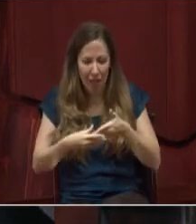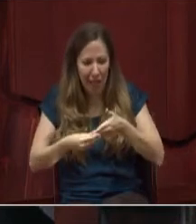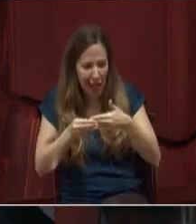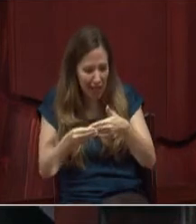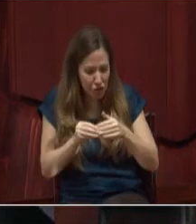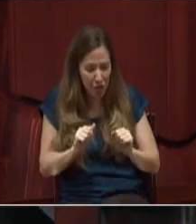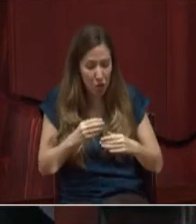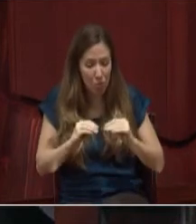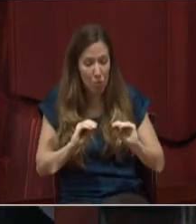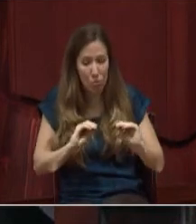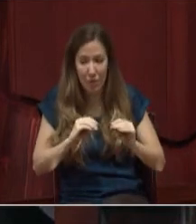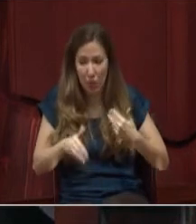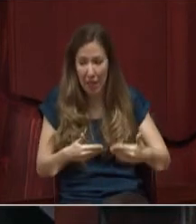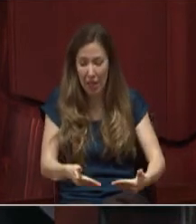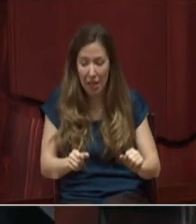could move quickly.